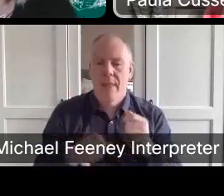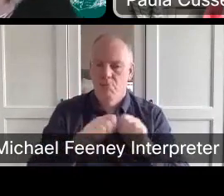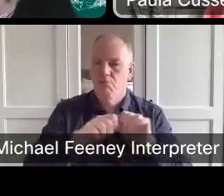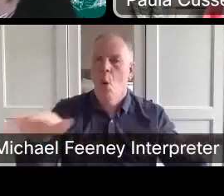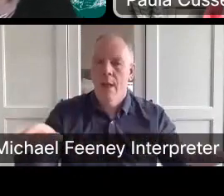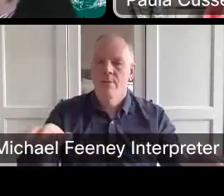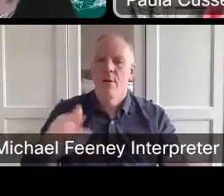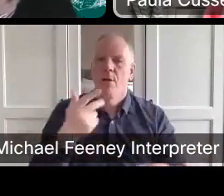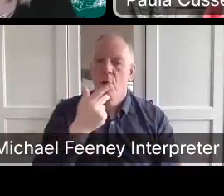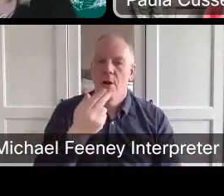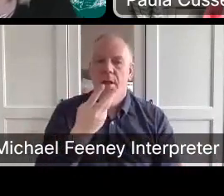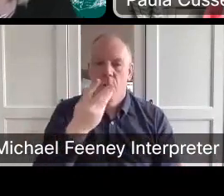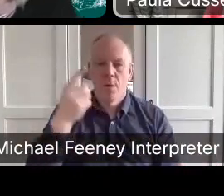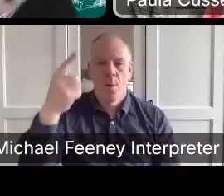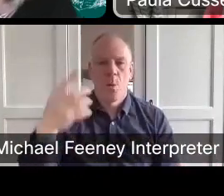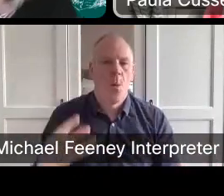Q4 of this year.